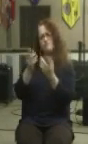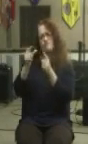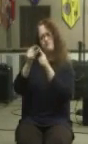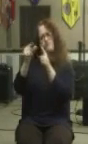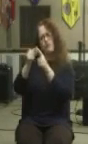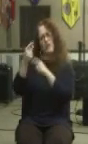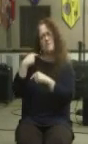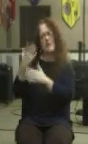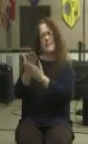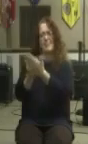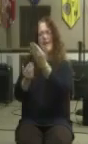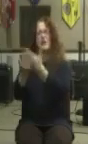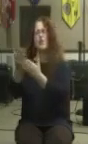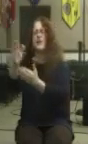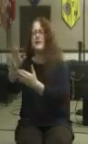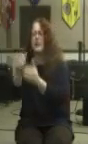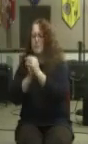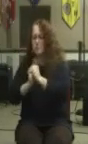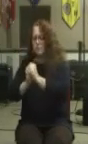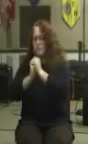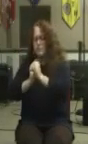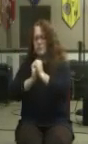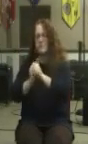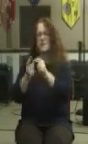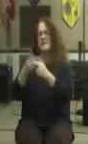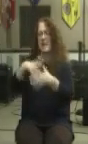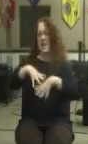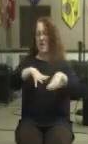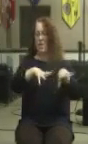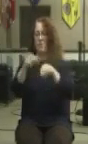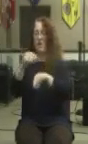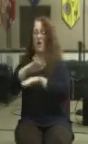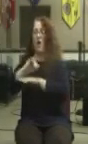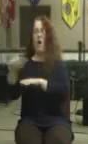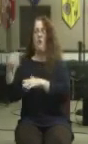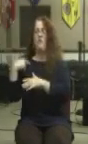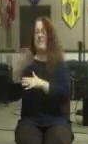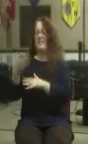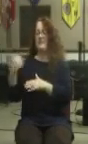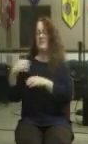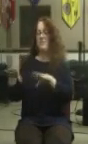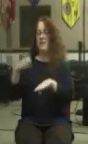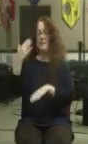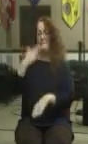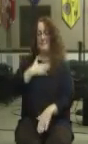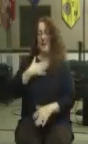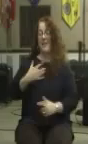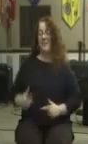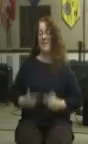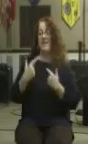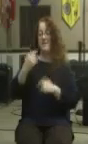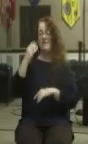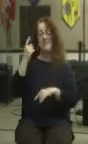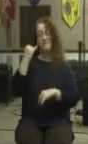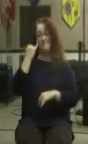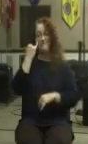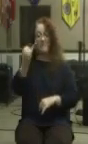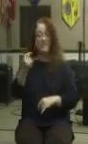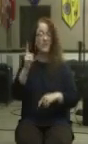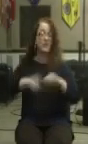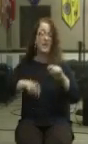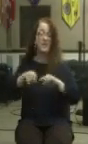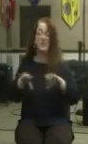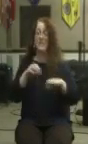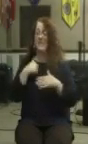me a word I've never heard before. Lay hands on me and take away all the stuff that I've done all my life. Come on,